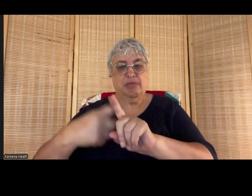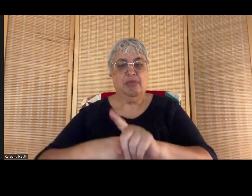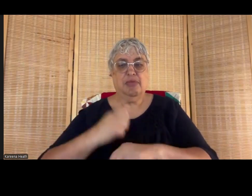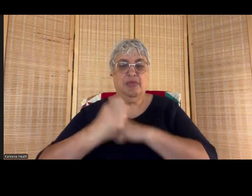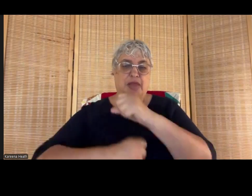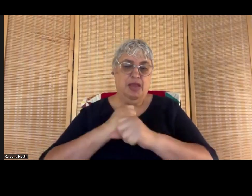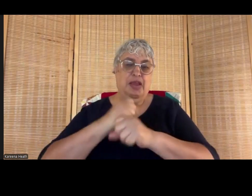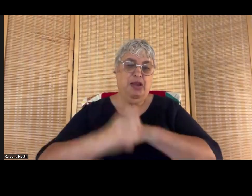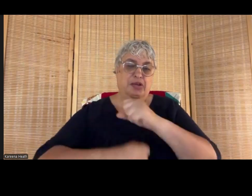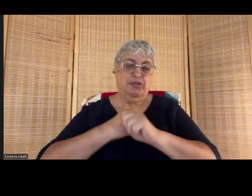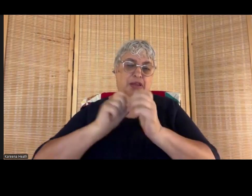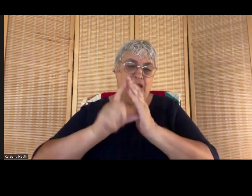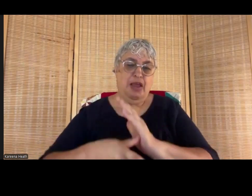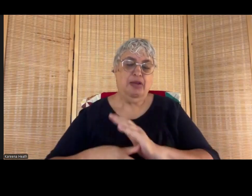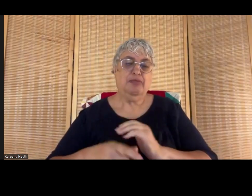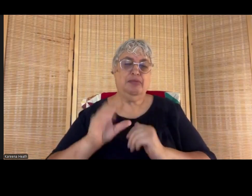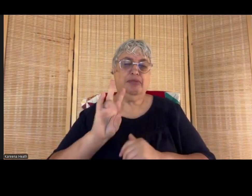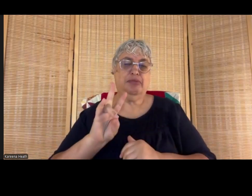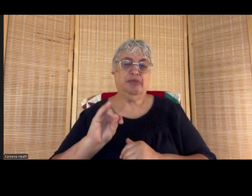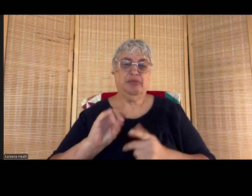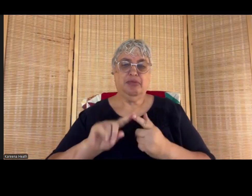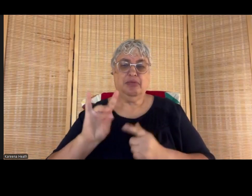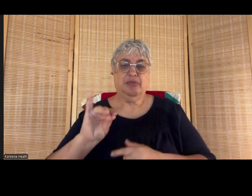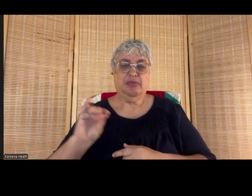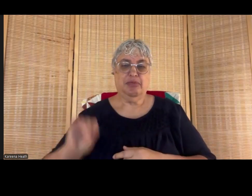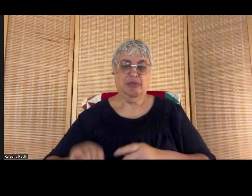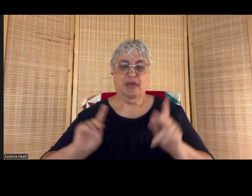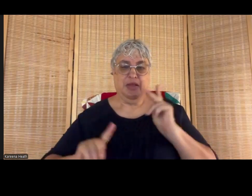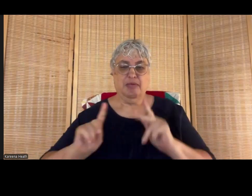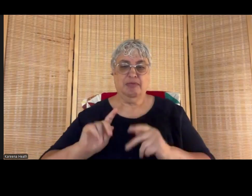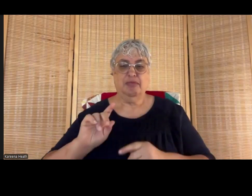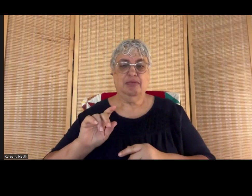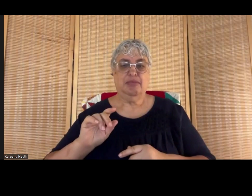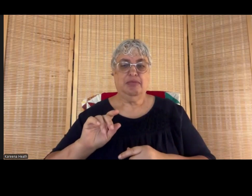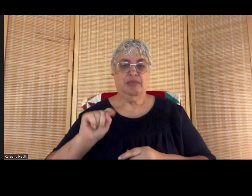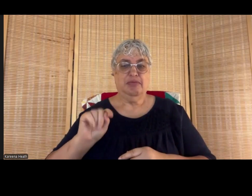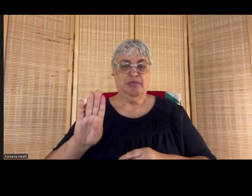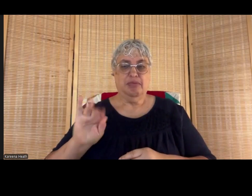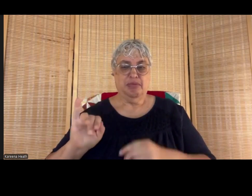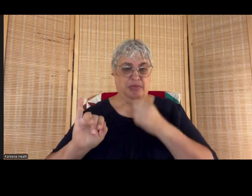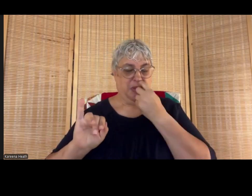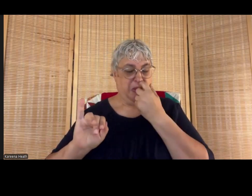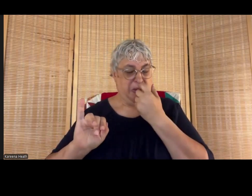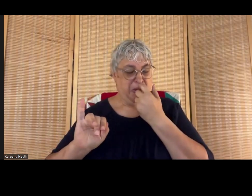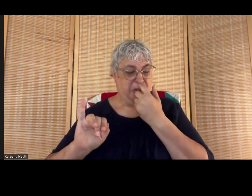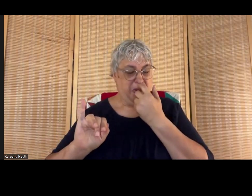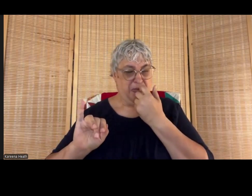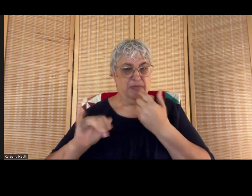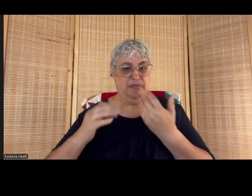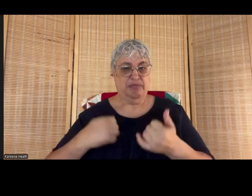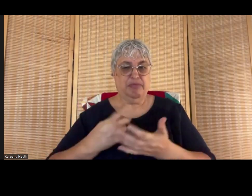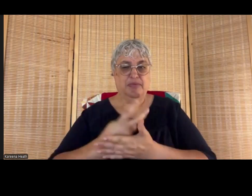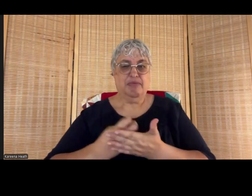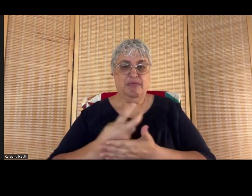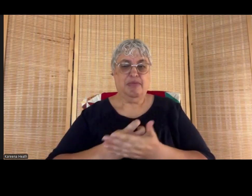the injury, and about 70 to 80% of people who have had a TBI and who have seizures